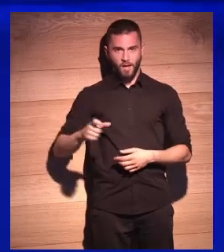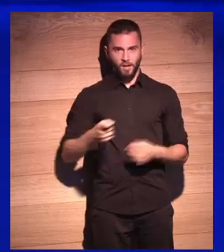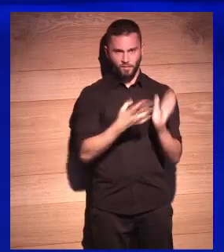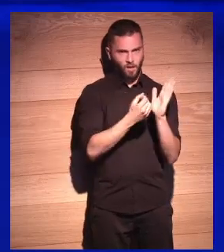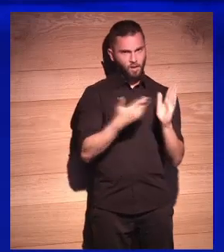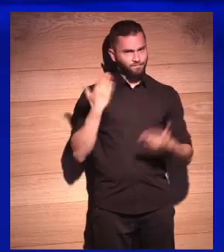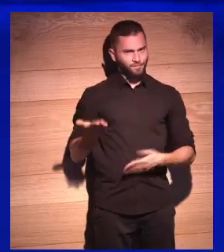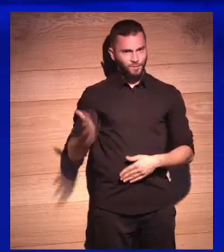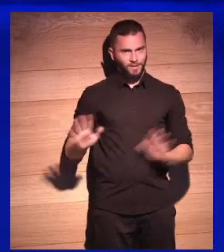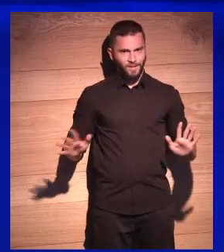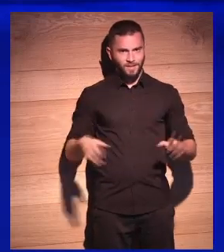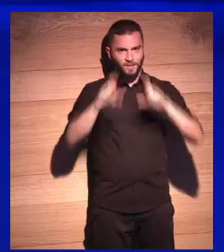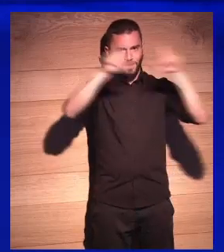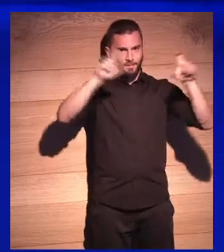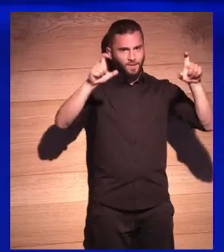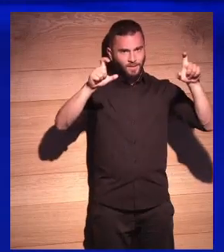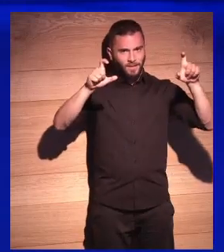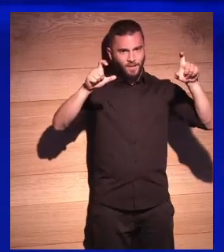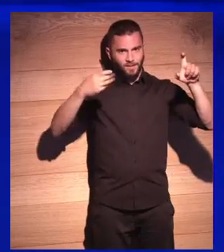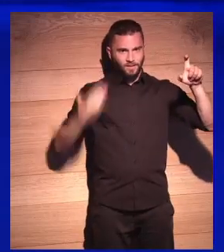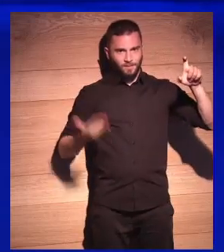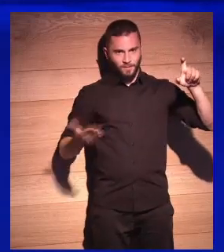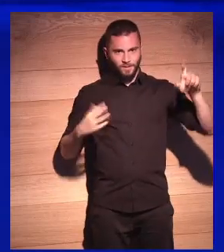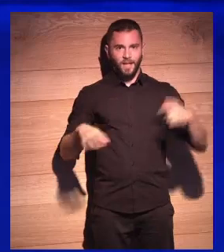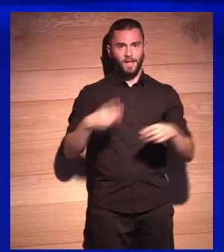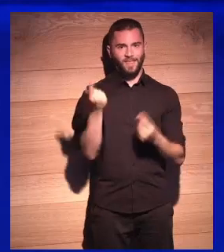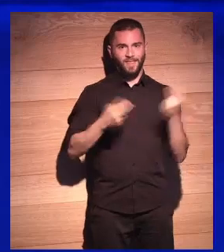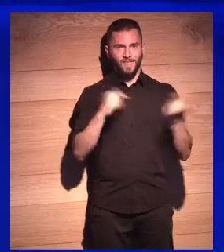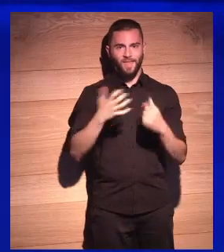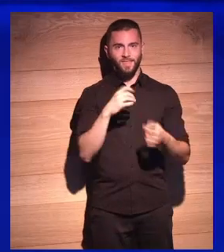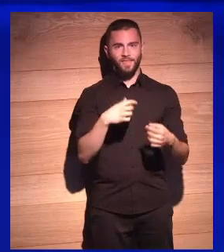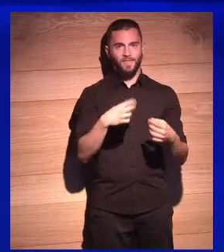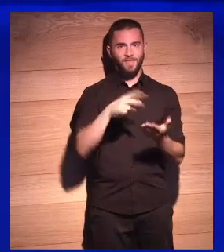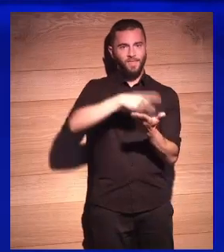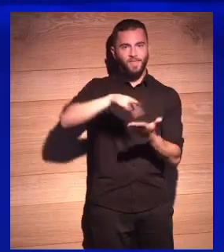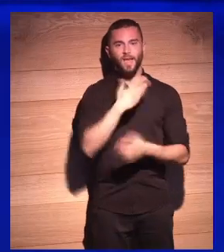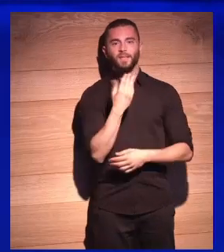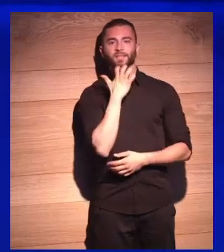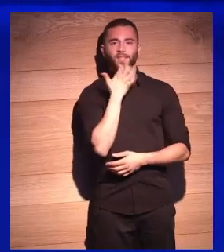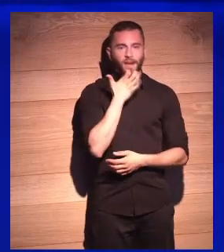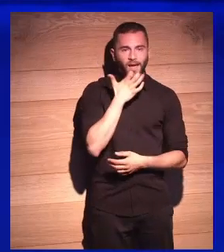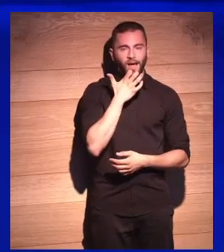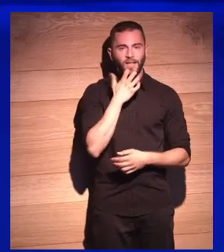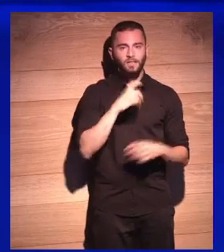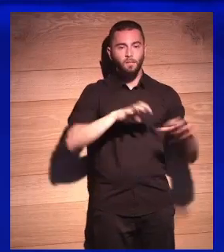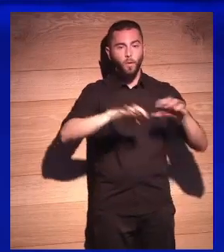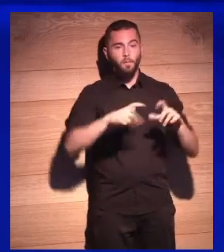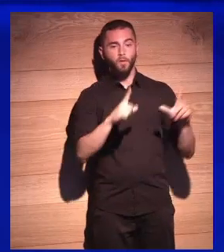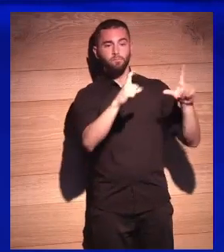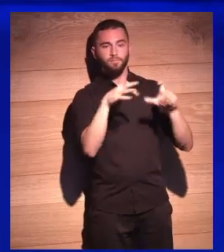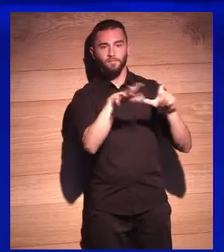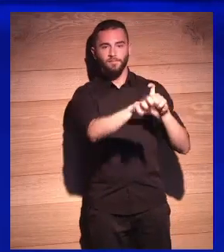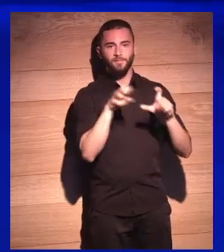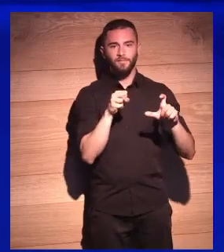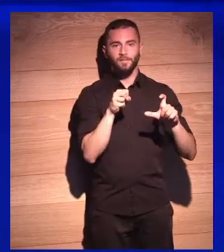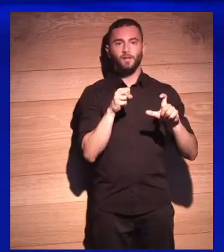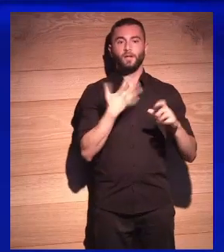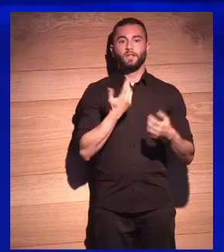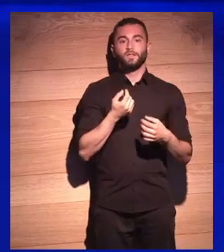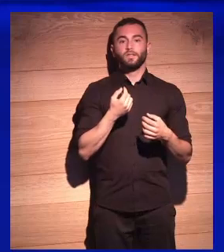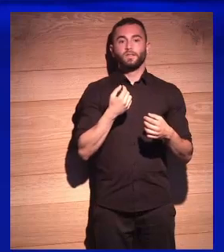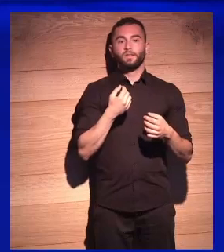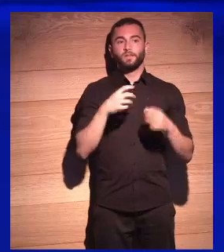cases high-level first dancers from big companies, but also quick dancers to capture movement. And when you capture movement, what